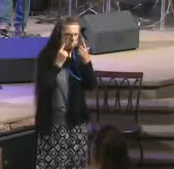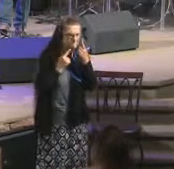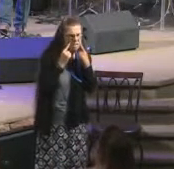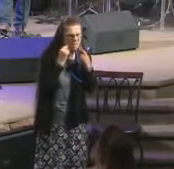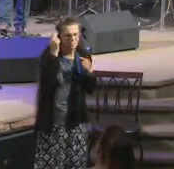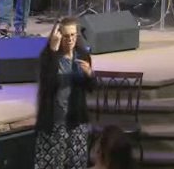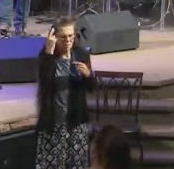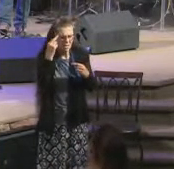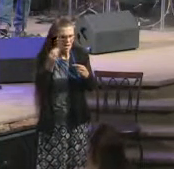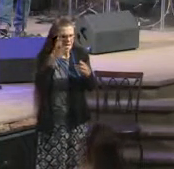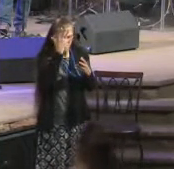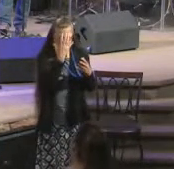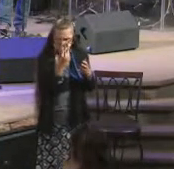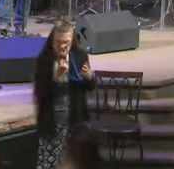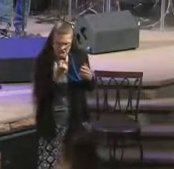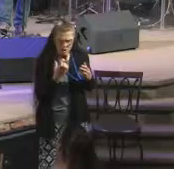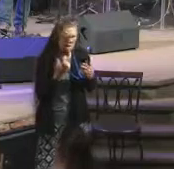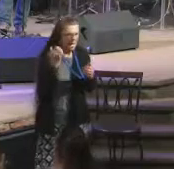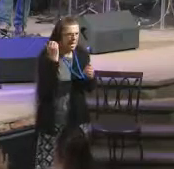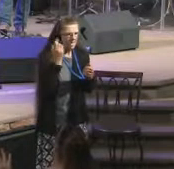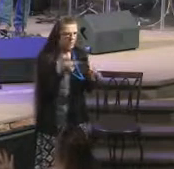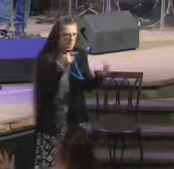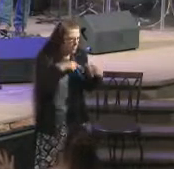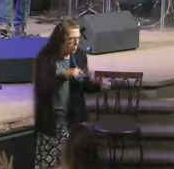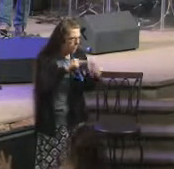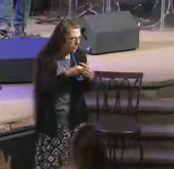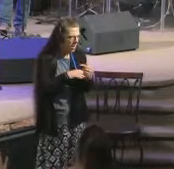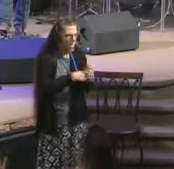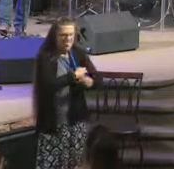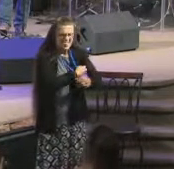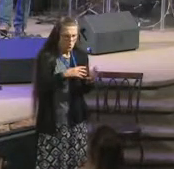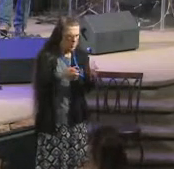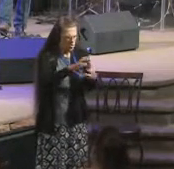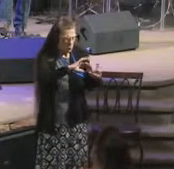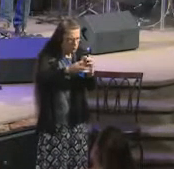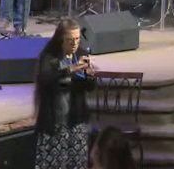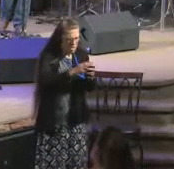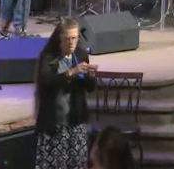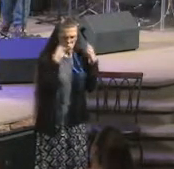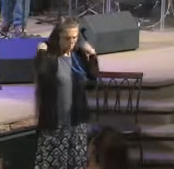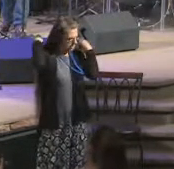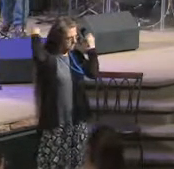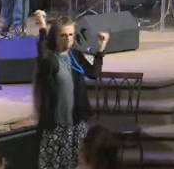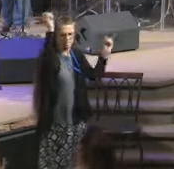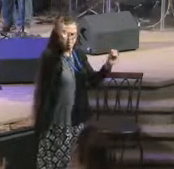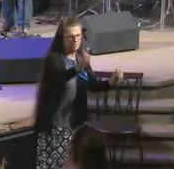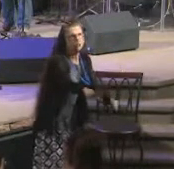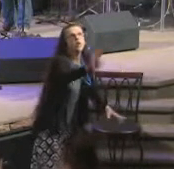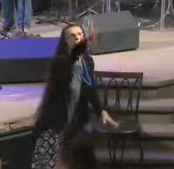worry, every doubt, every issue, Lord God, that we wrestle with. Father, we lay it at Your feet right now. We need